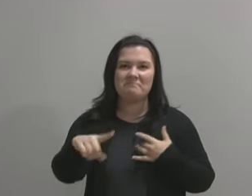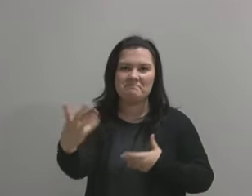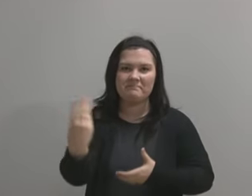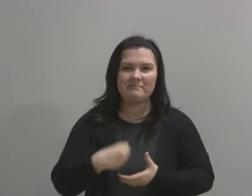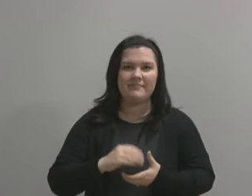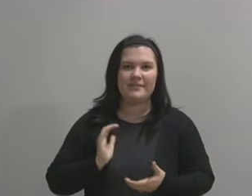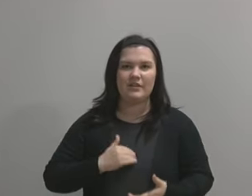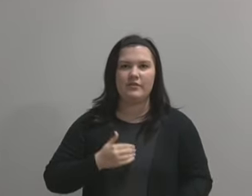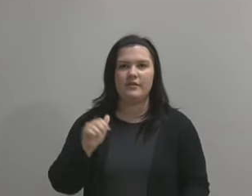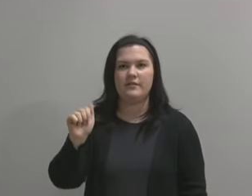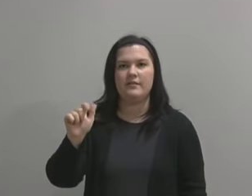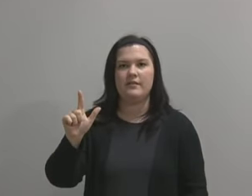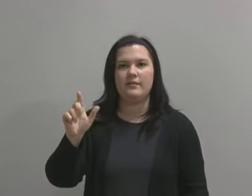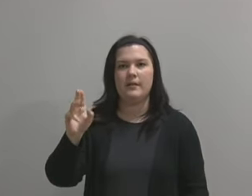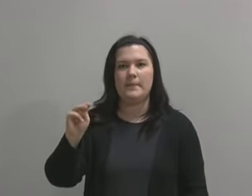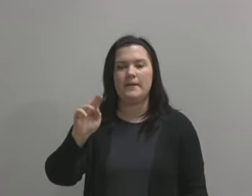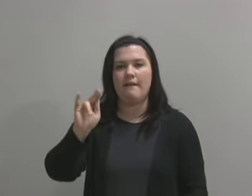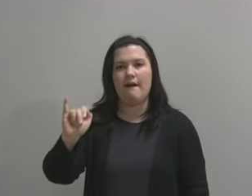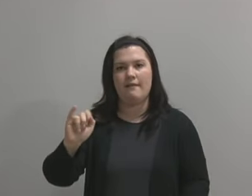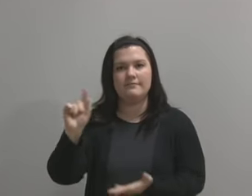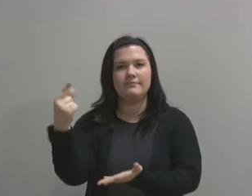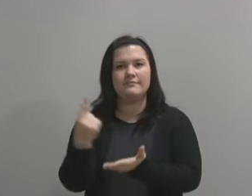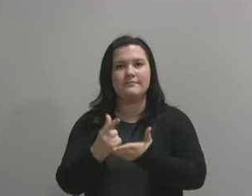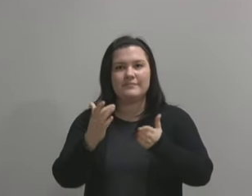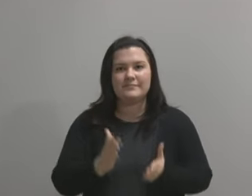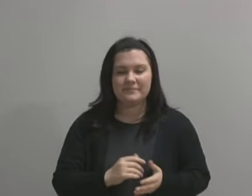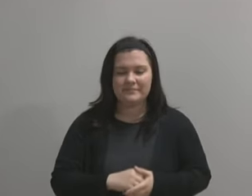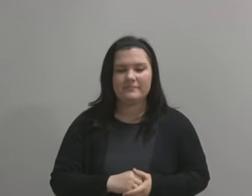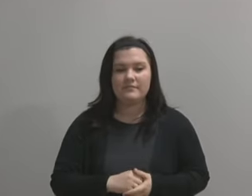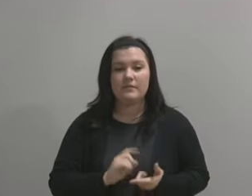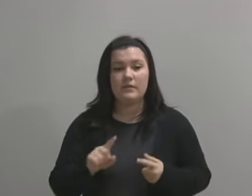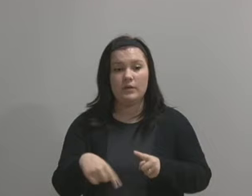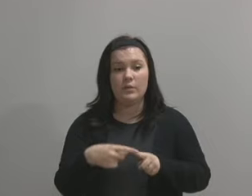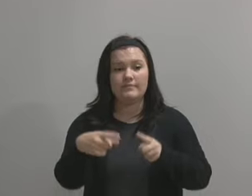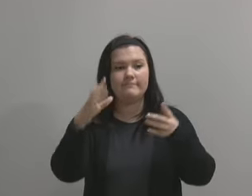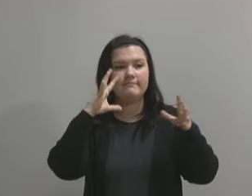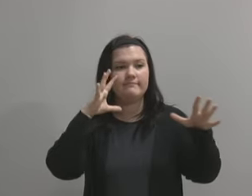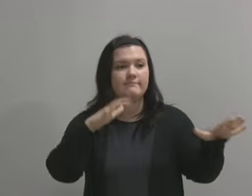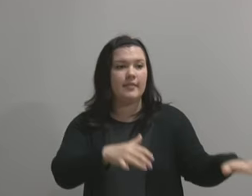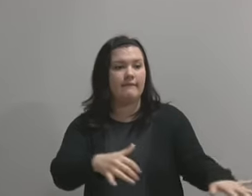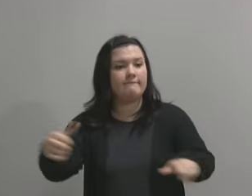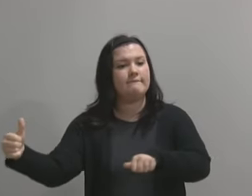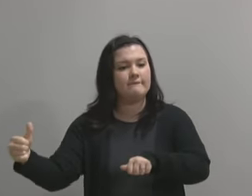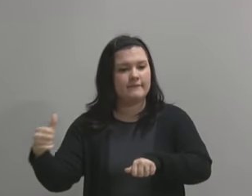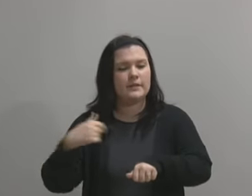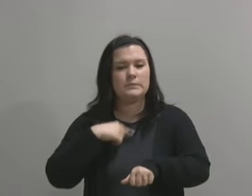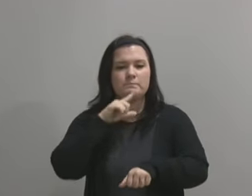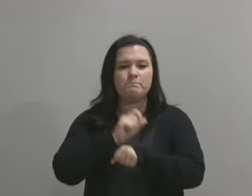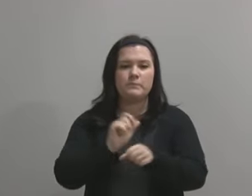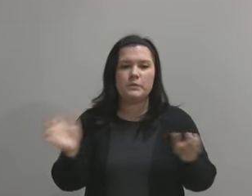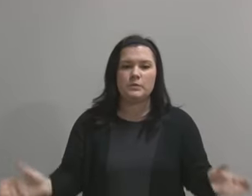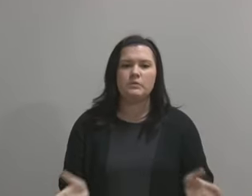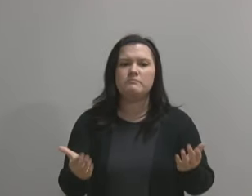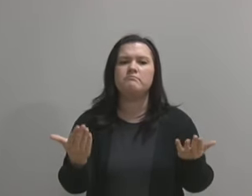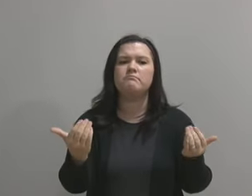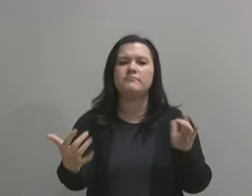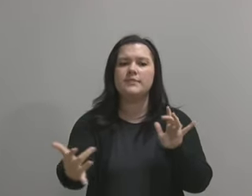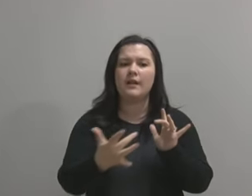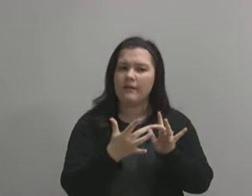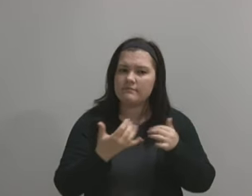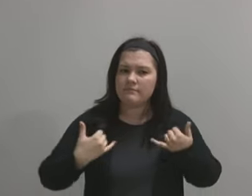our alumni. As you depart, I encourage you to stay in touch with